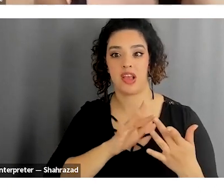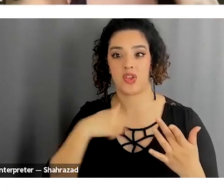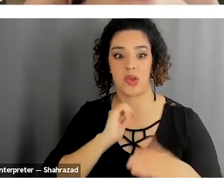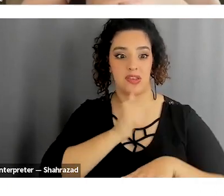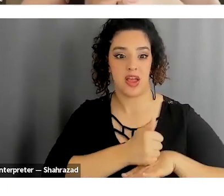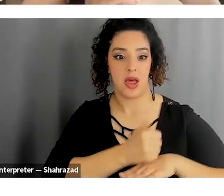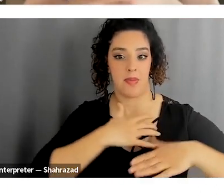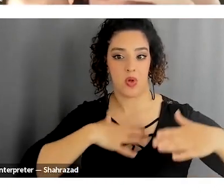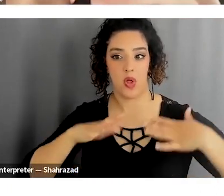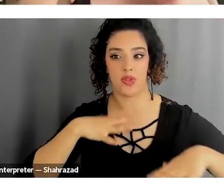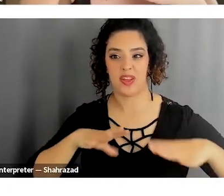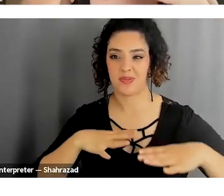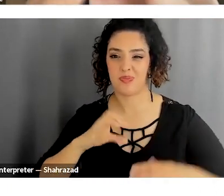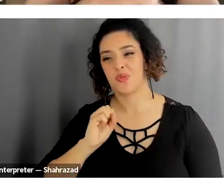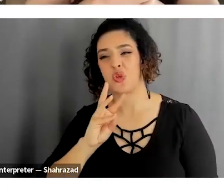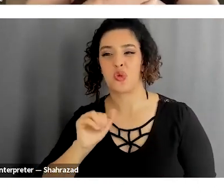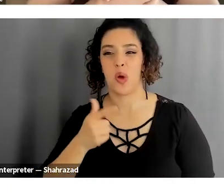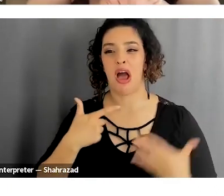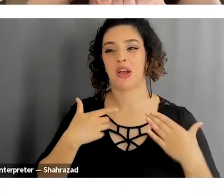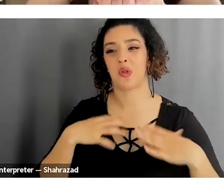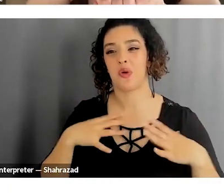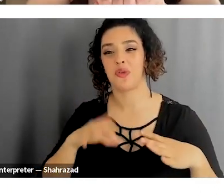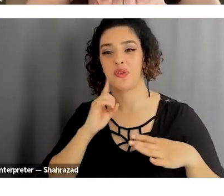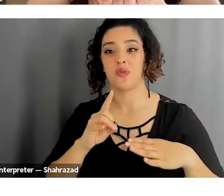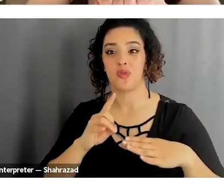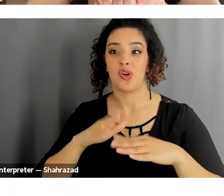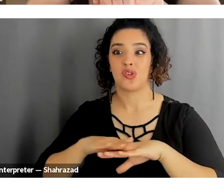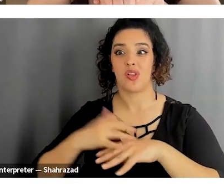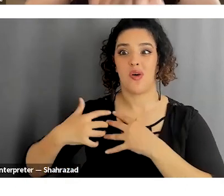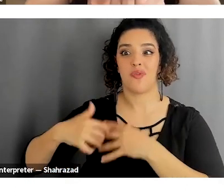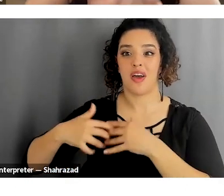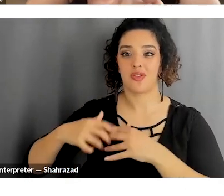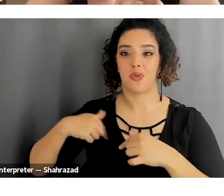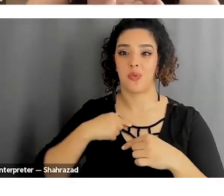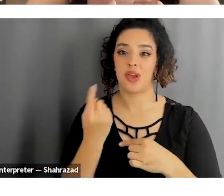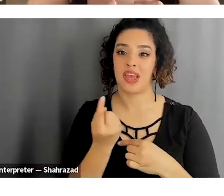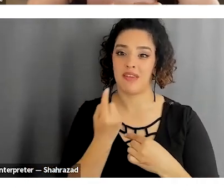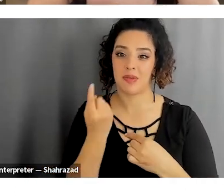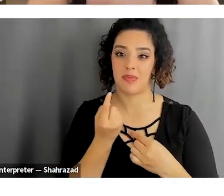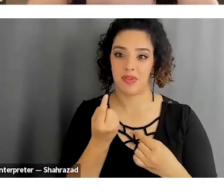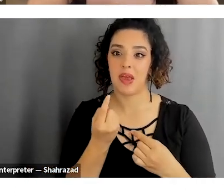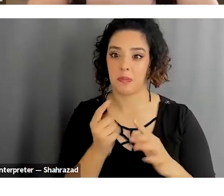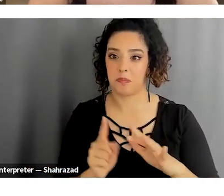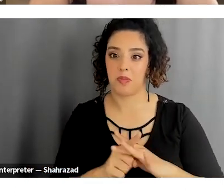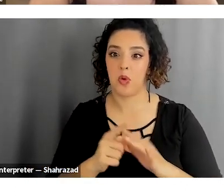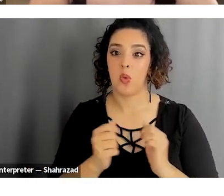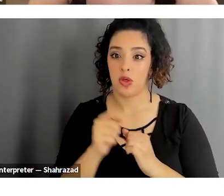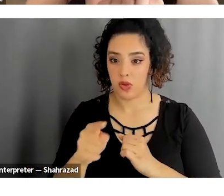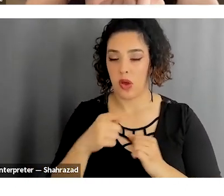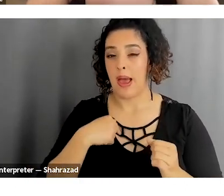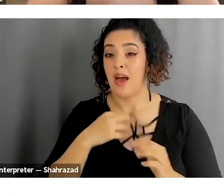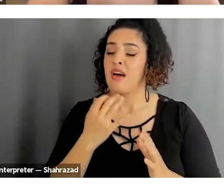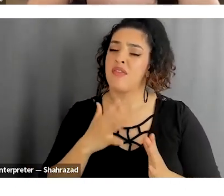just swag for Slow Factory. We have something coming up with you. So I'm really honored that you're taking the time to teach us today,